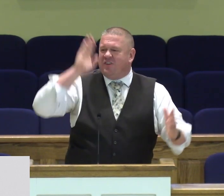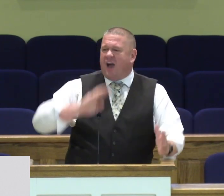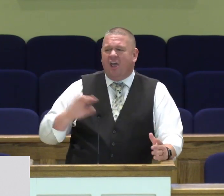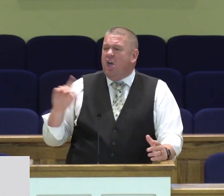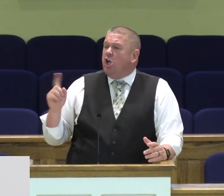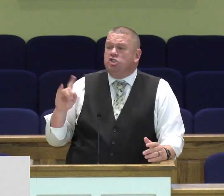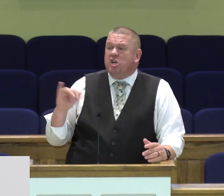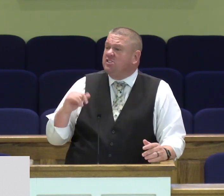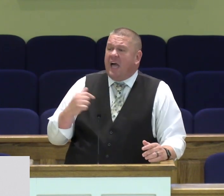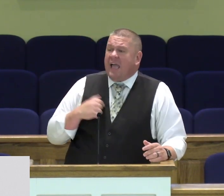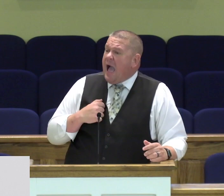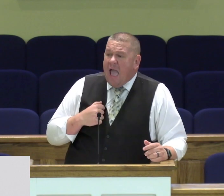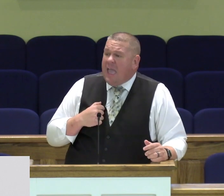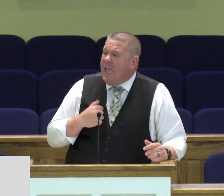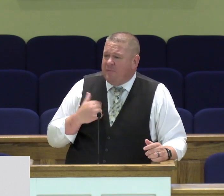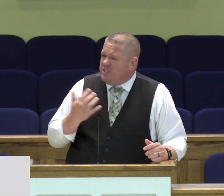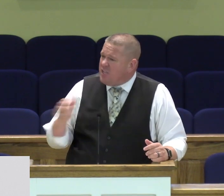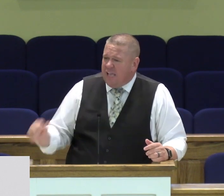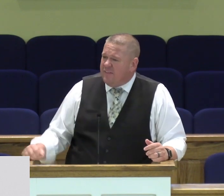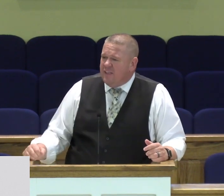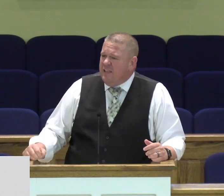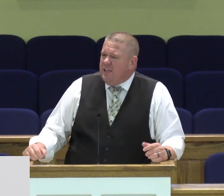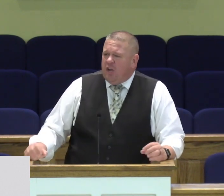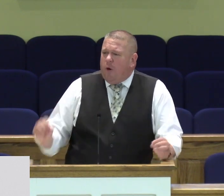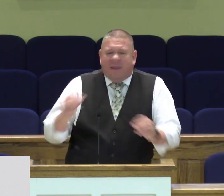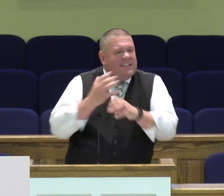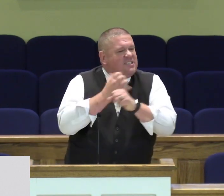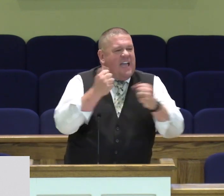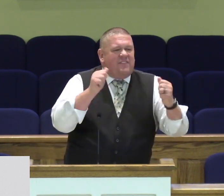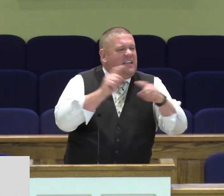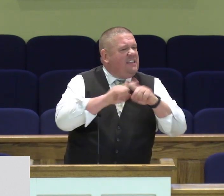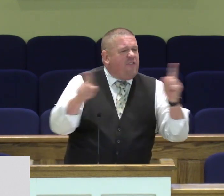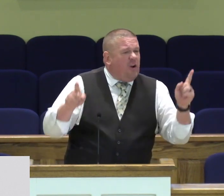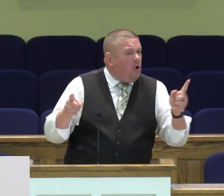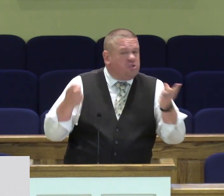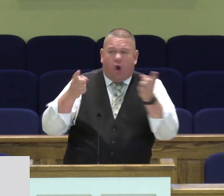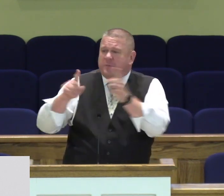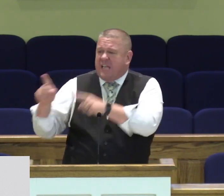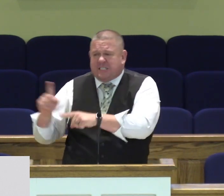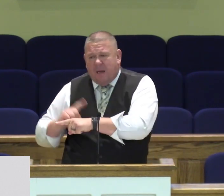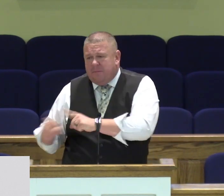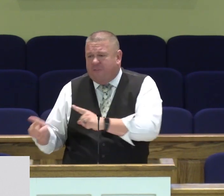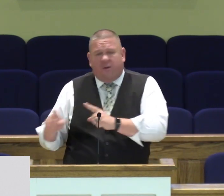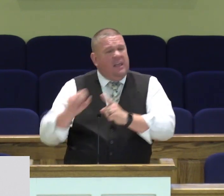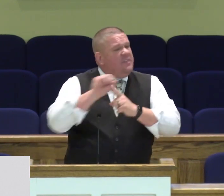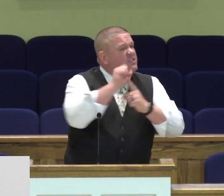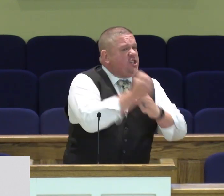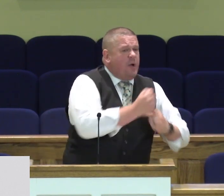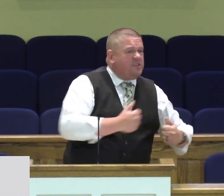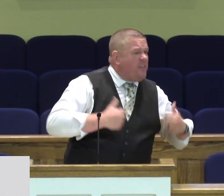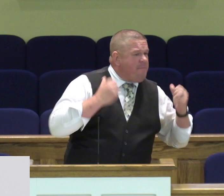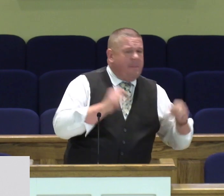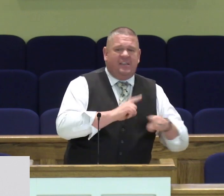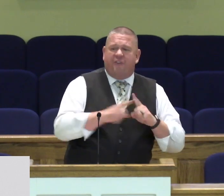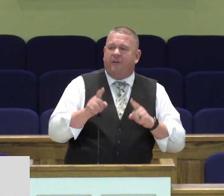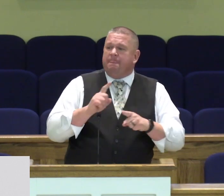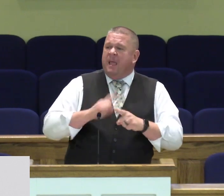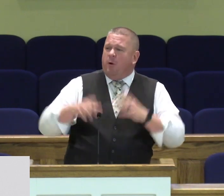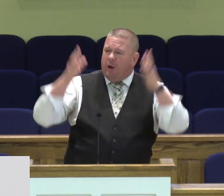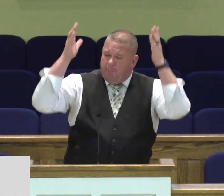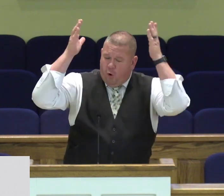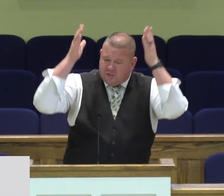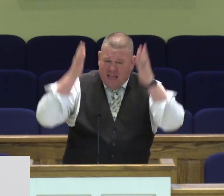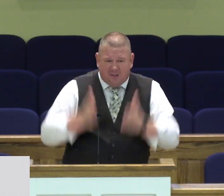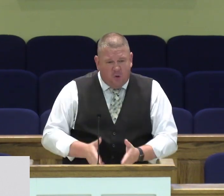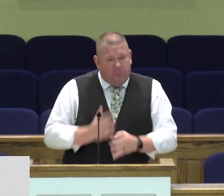grace of God, just like I have been saved. Nobody gets saved any different. All circumstances might be different. The situation of life might be different. But